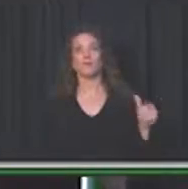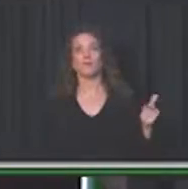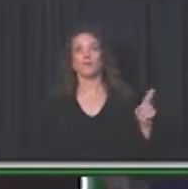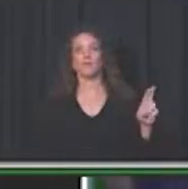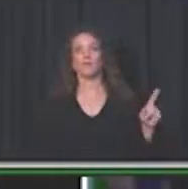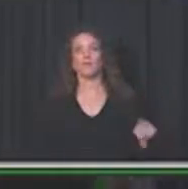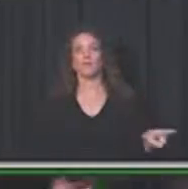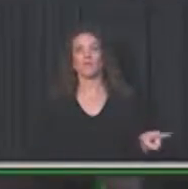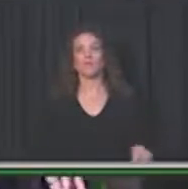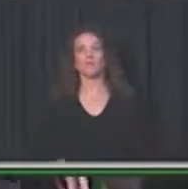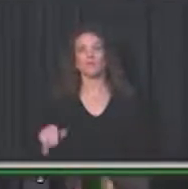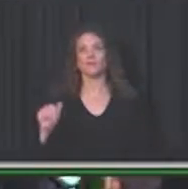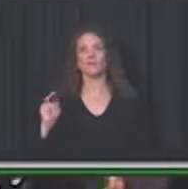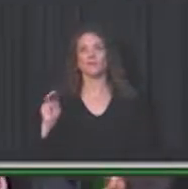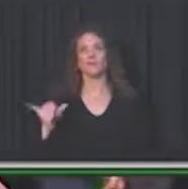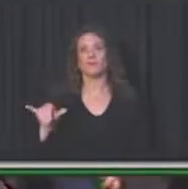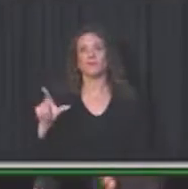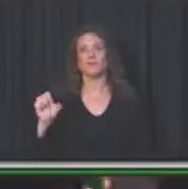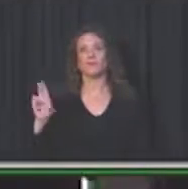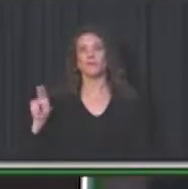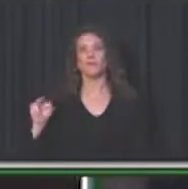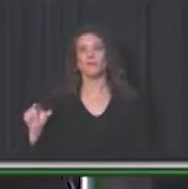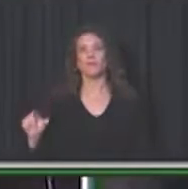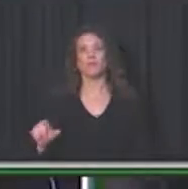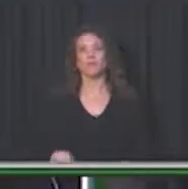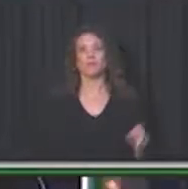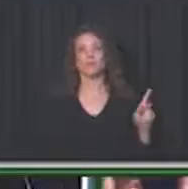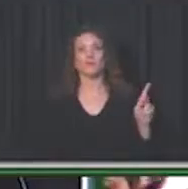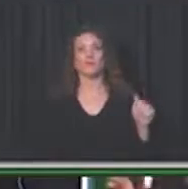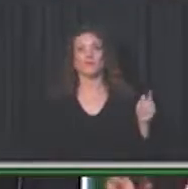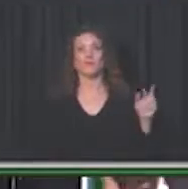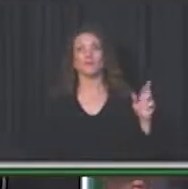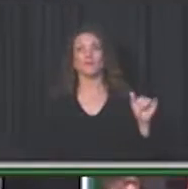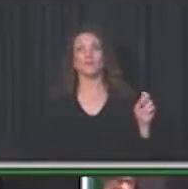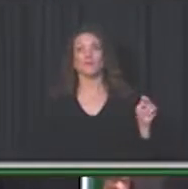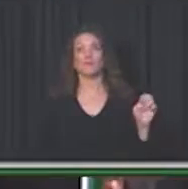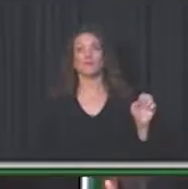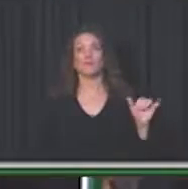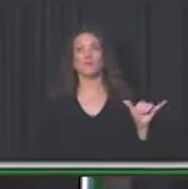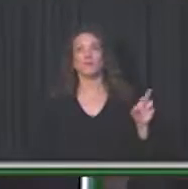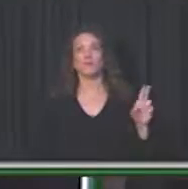Amy Luong. Catherine Urich.